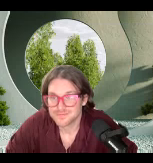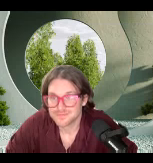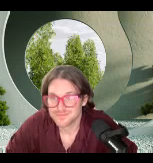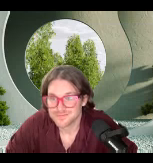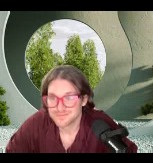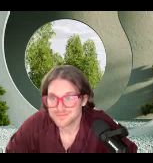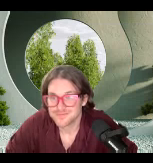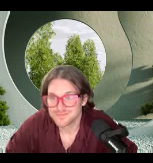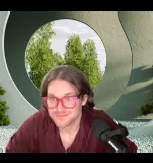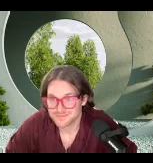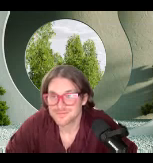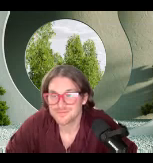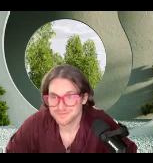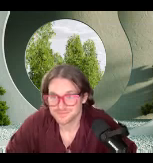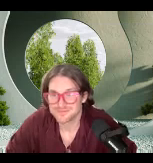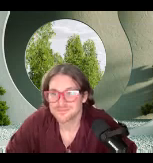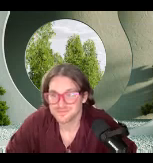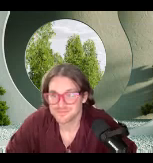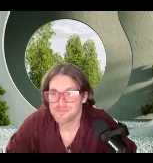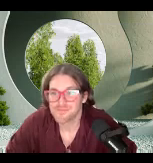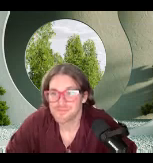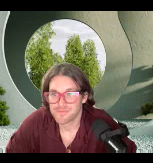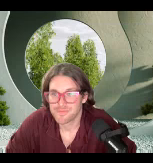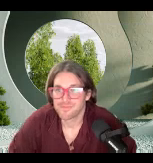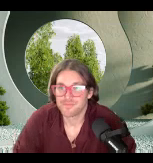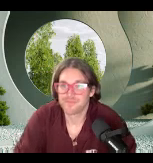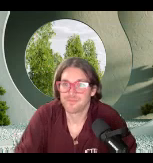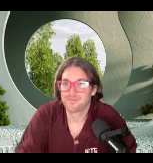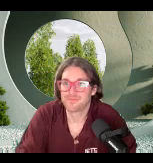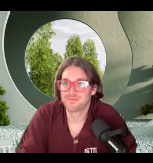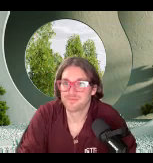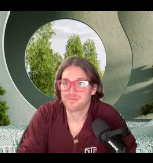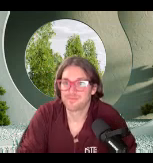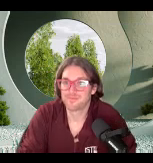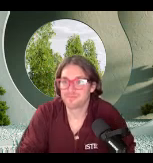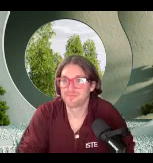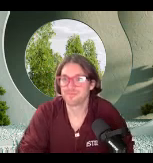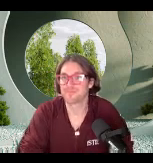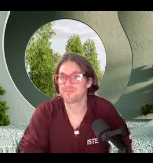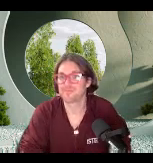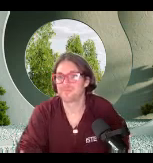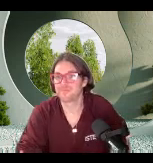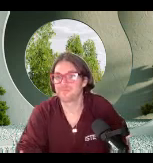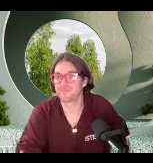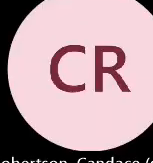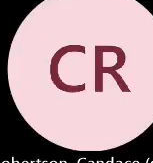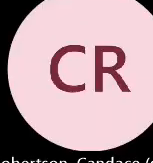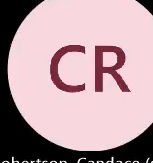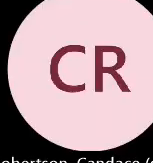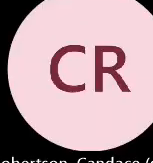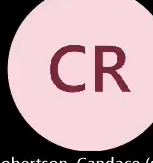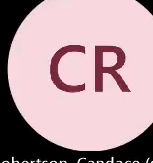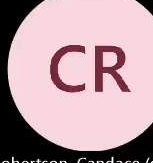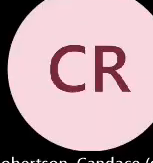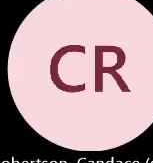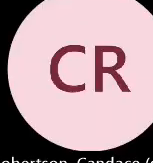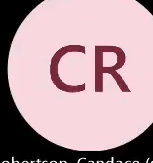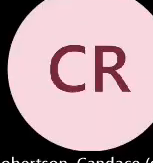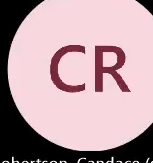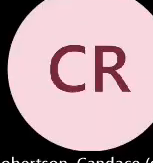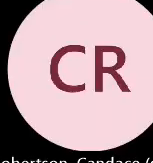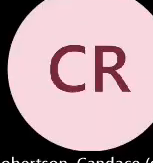have the link, we need to include it. And with print documents as well, if I'm printing a handout for you with a link, unless I have a QR